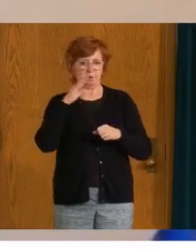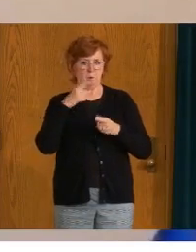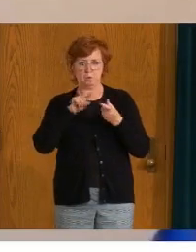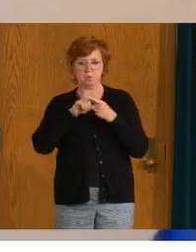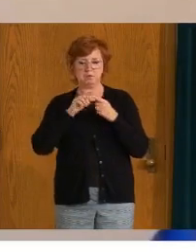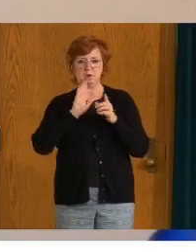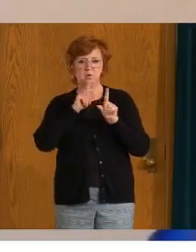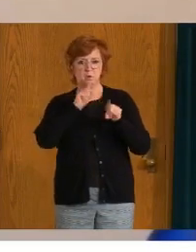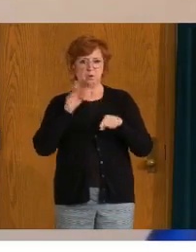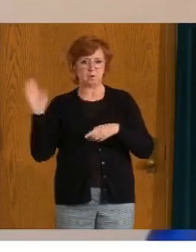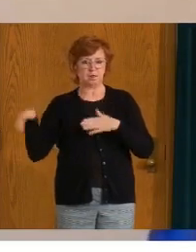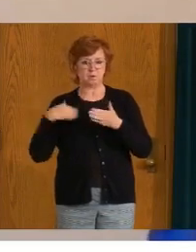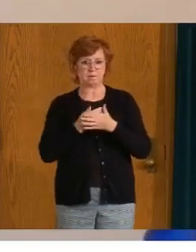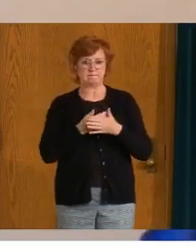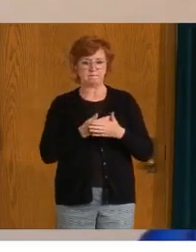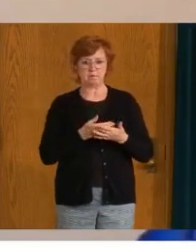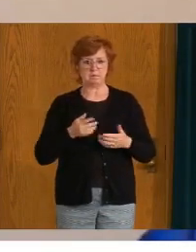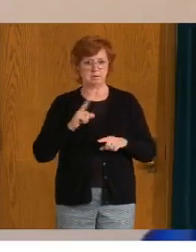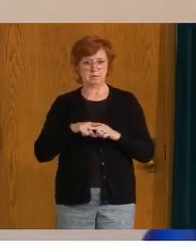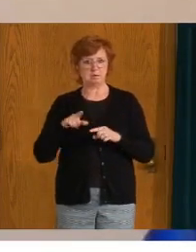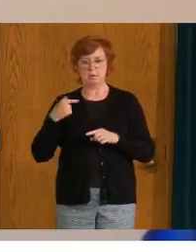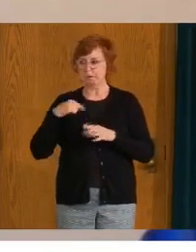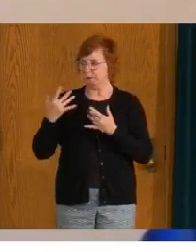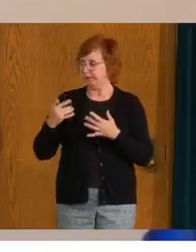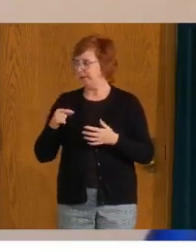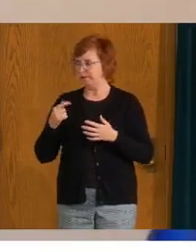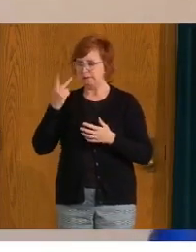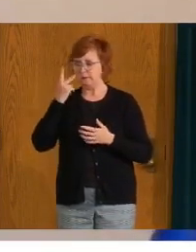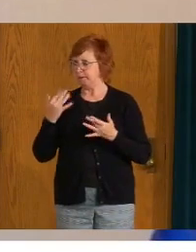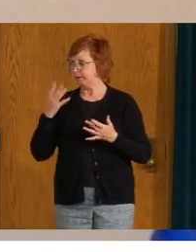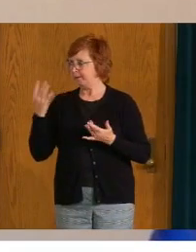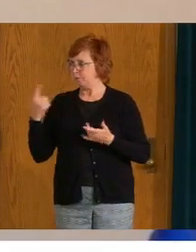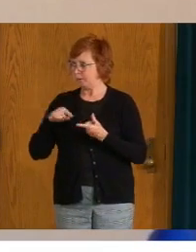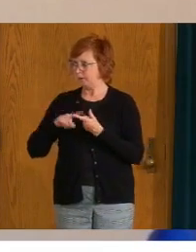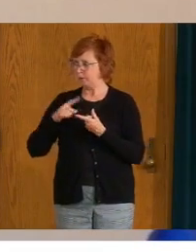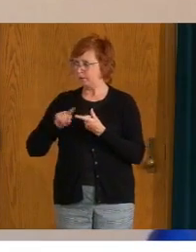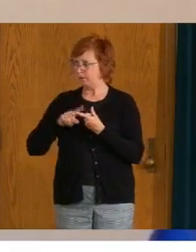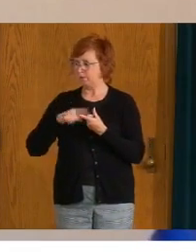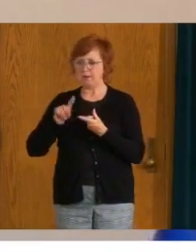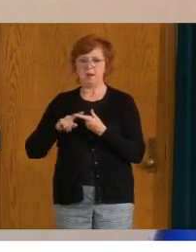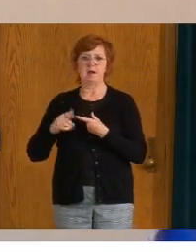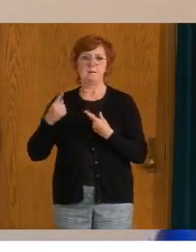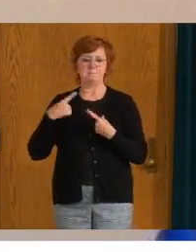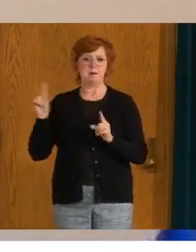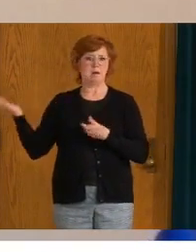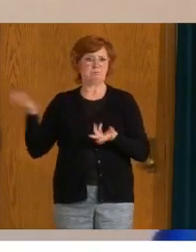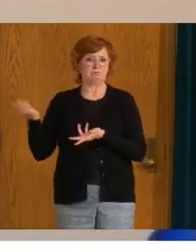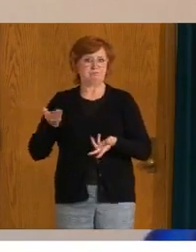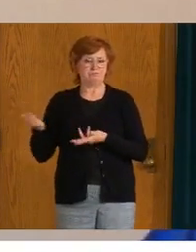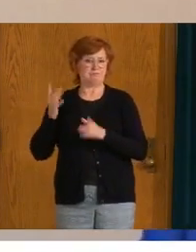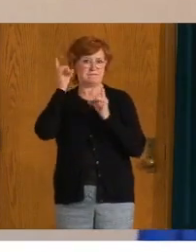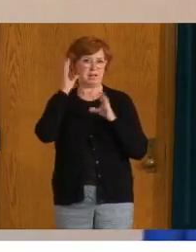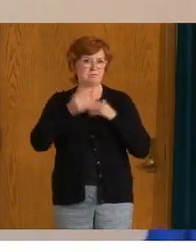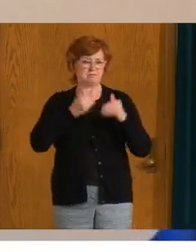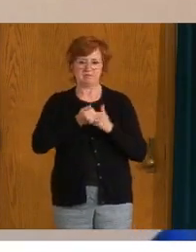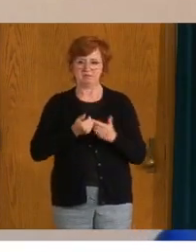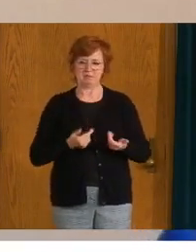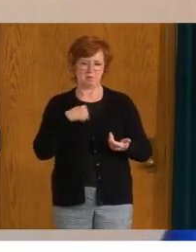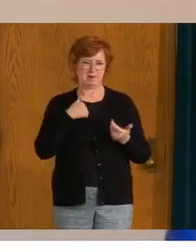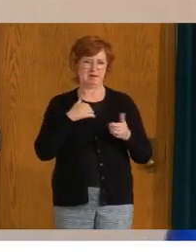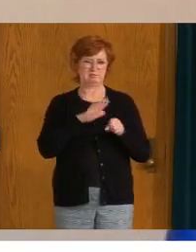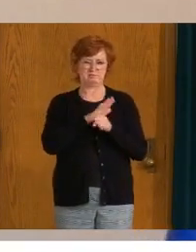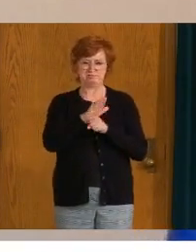strategy, it's never wavered. We continue to offer as many clinics as possible to those requiring second doses. With pharmacies on board, we continue